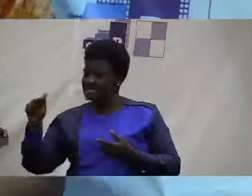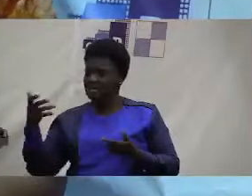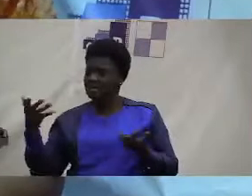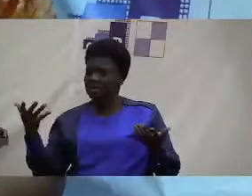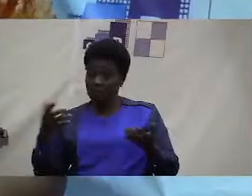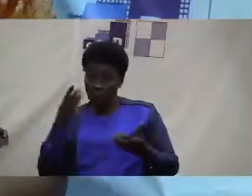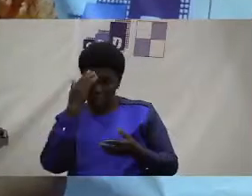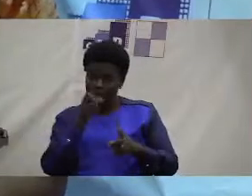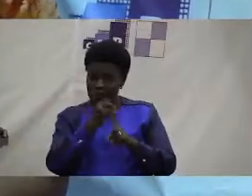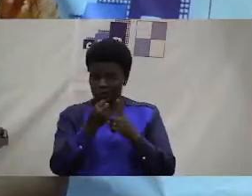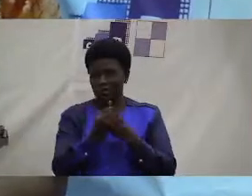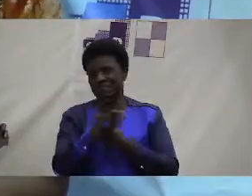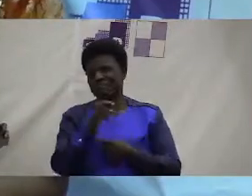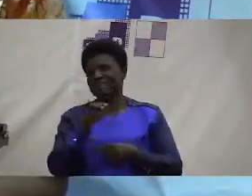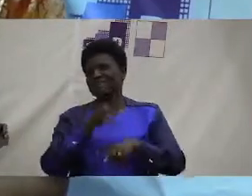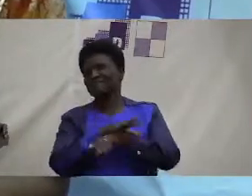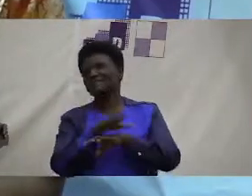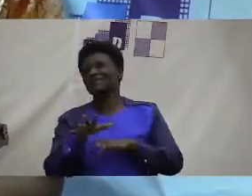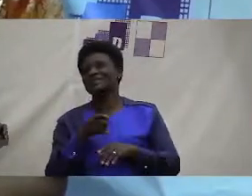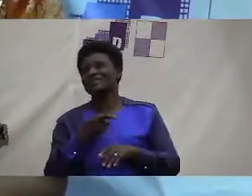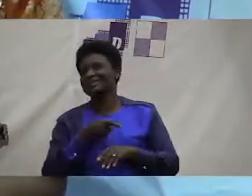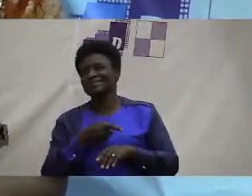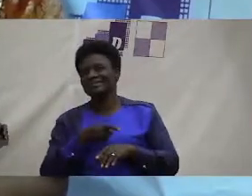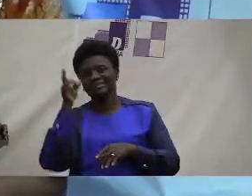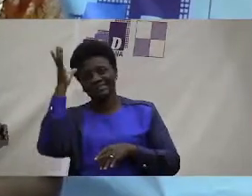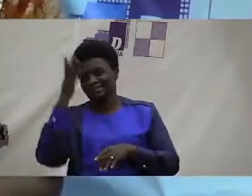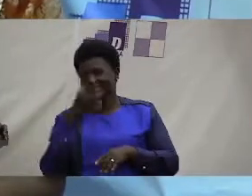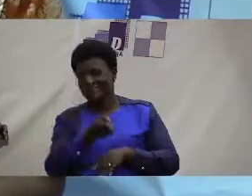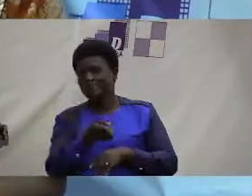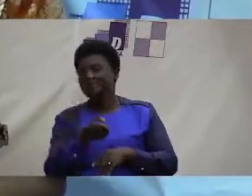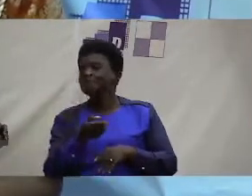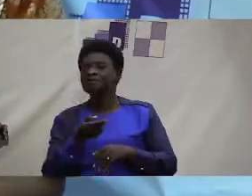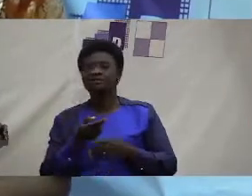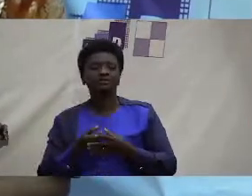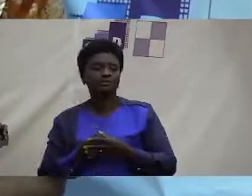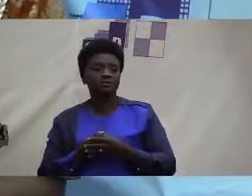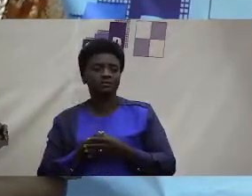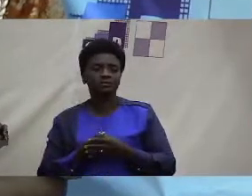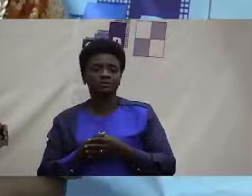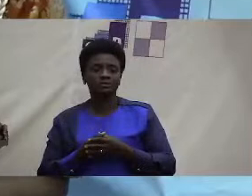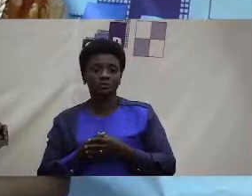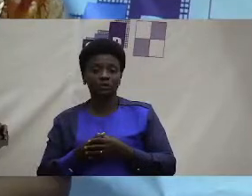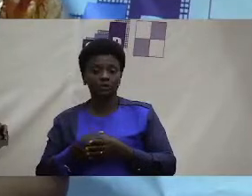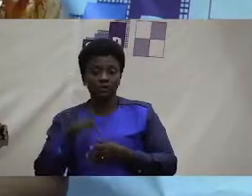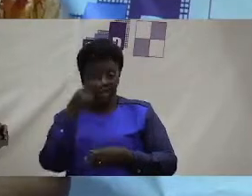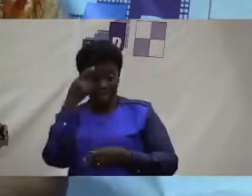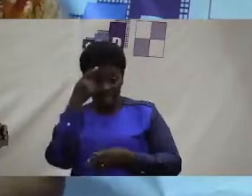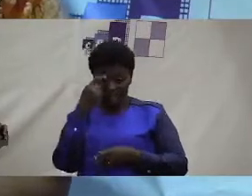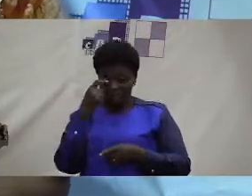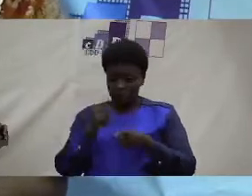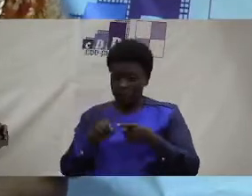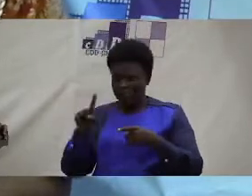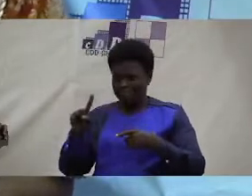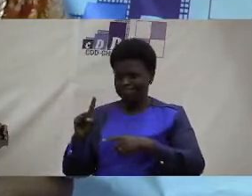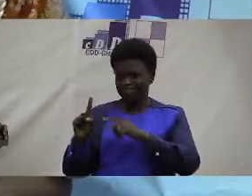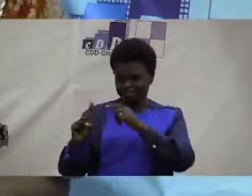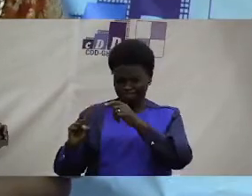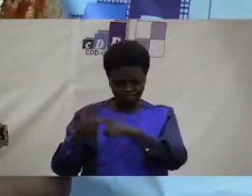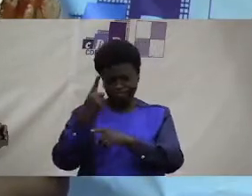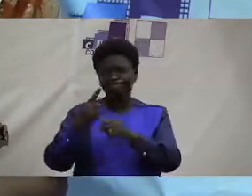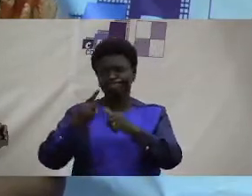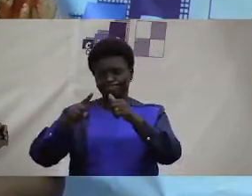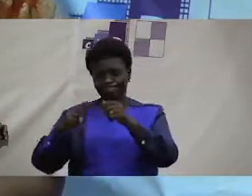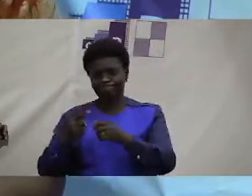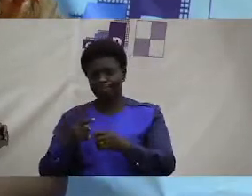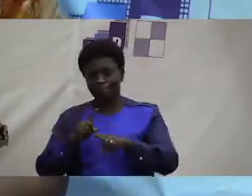radar of the social media group. So we are even lucky to be prioritized. But the content moderation rules